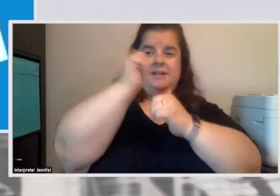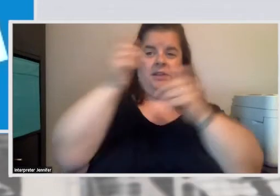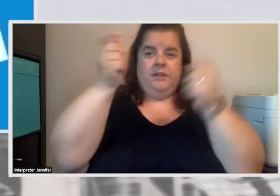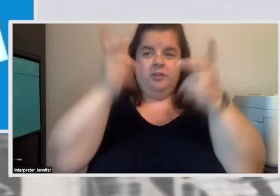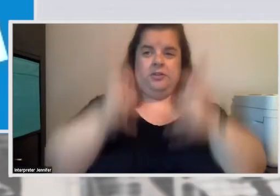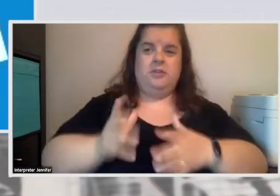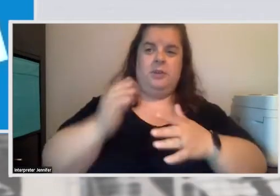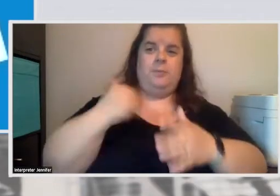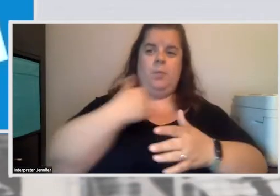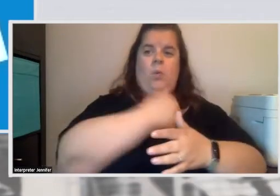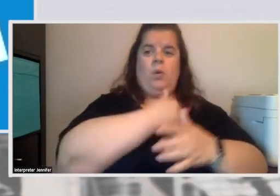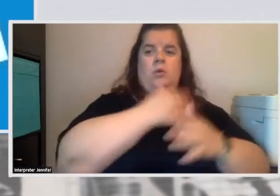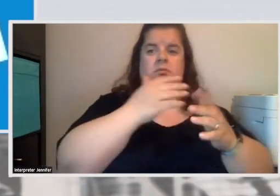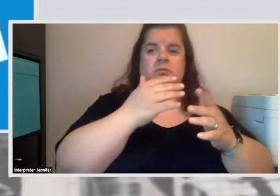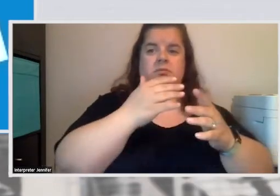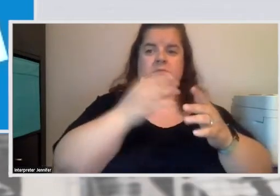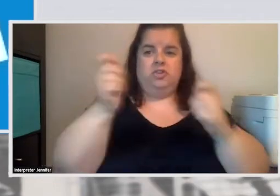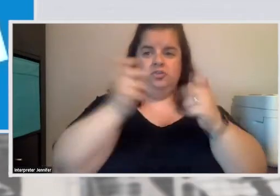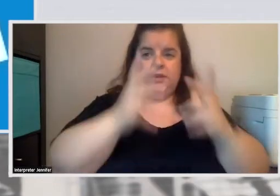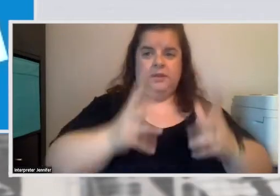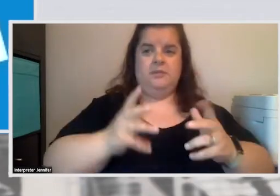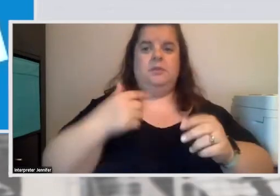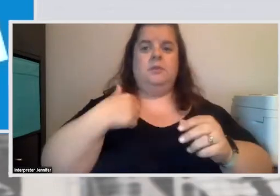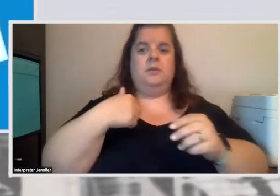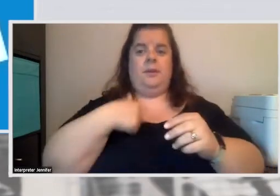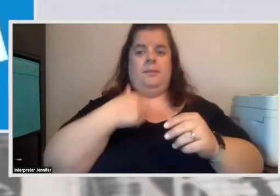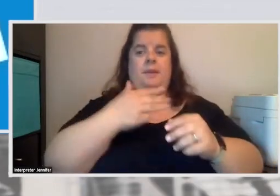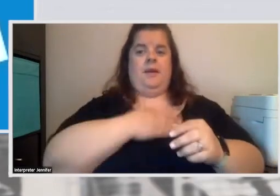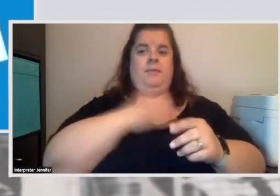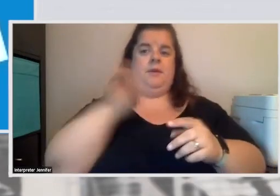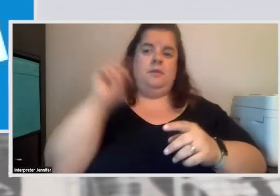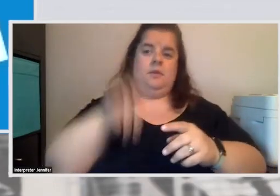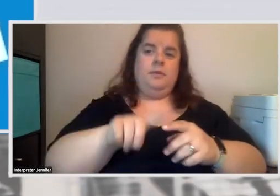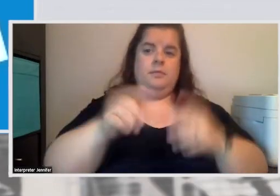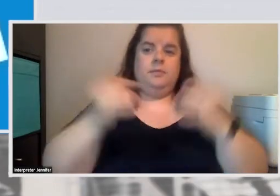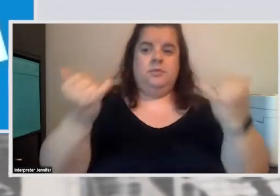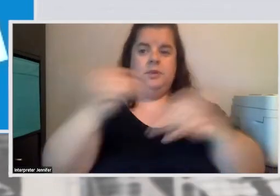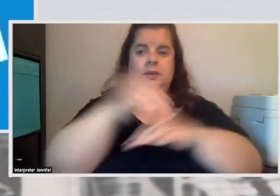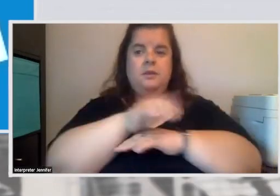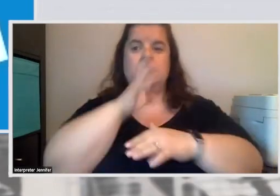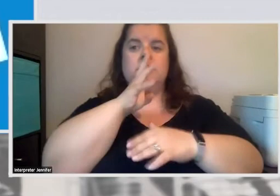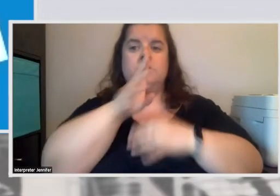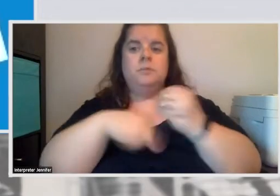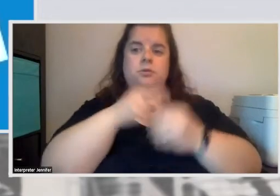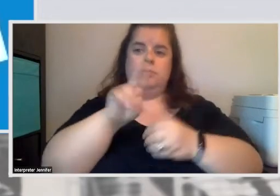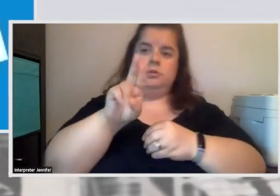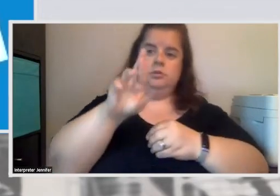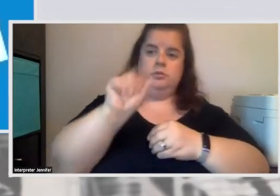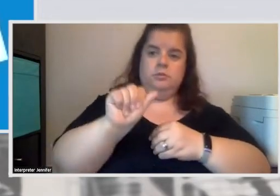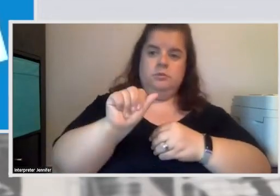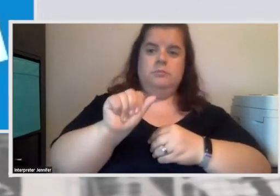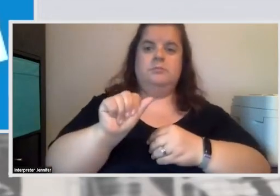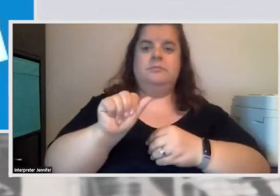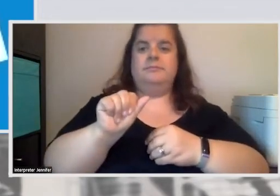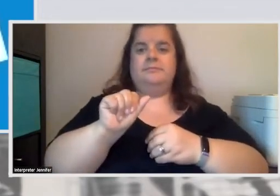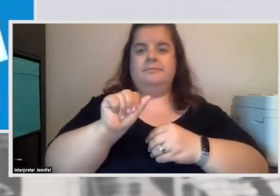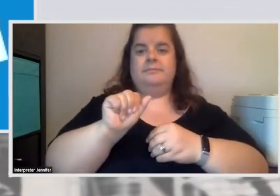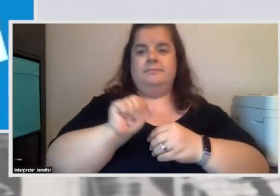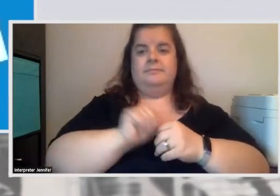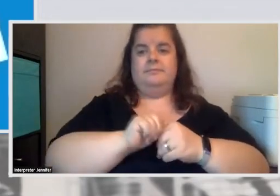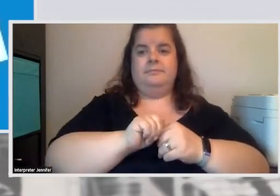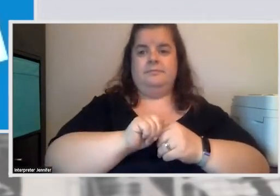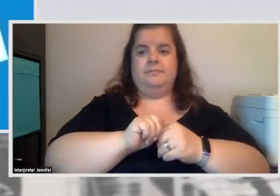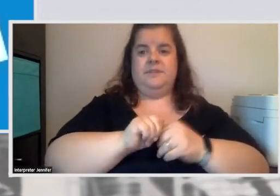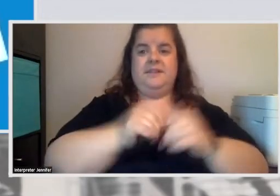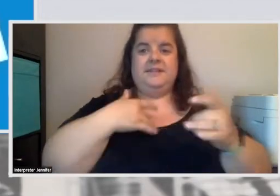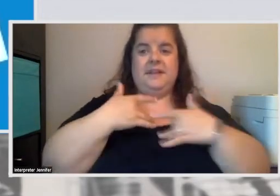Board of Directors, happy to be here tonight and talk about the URA, and certainly excited to answer as